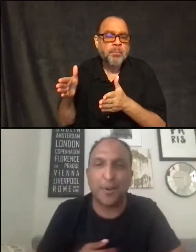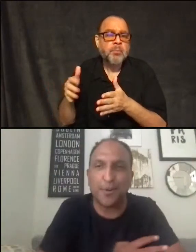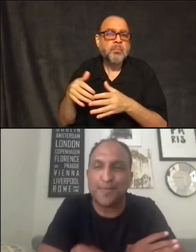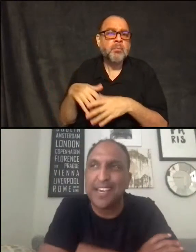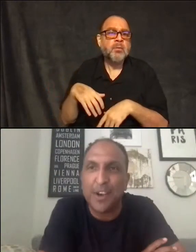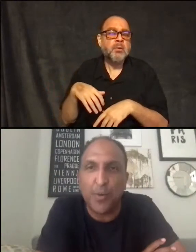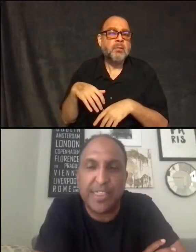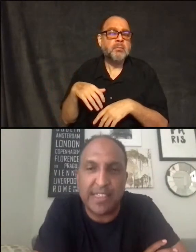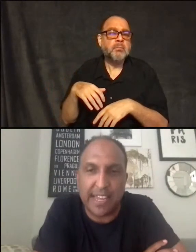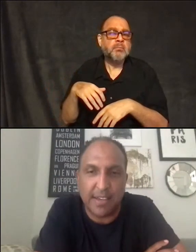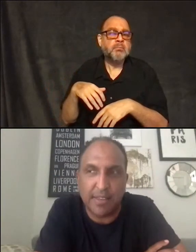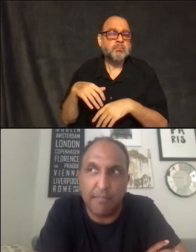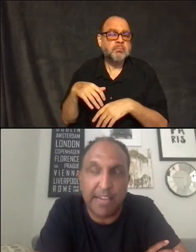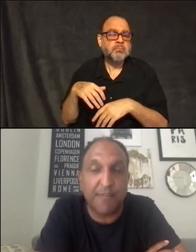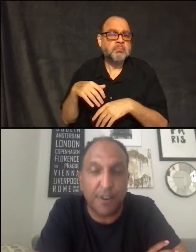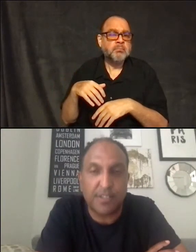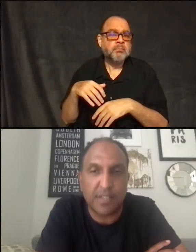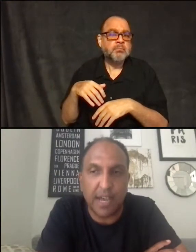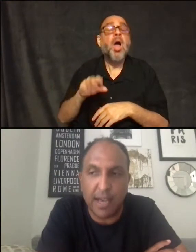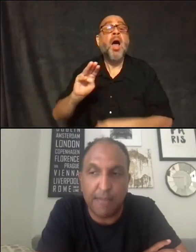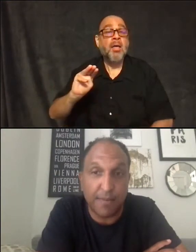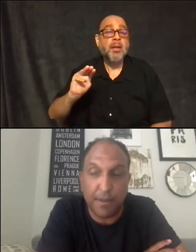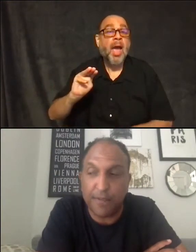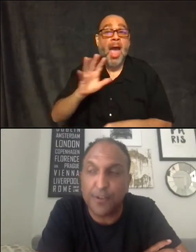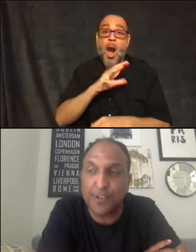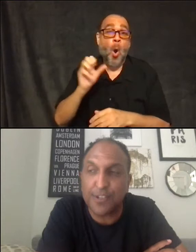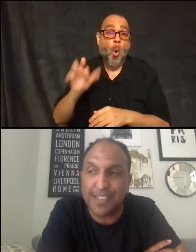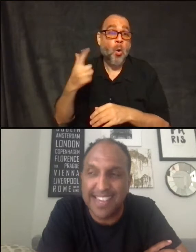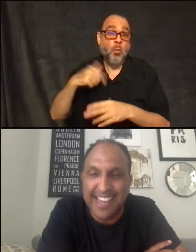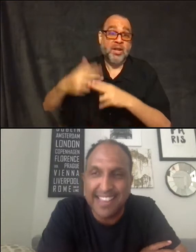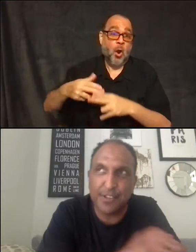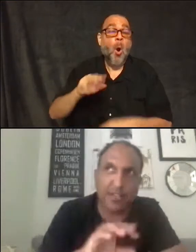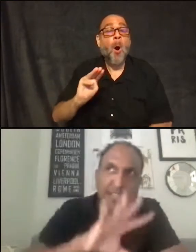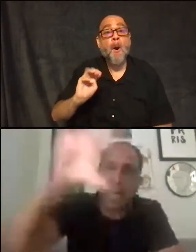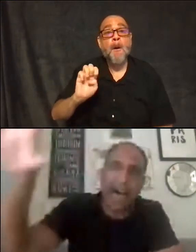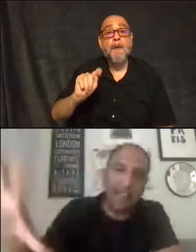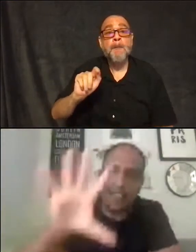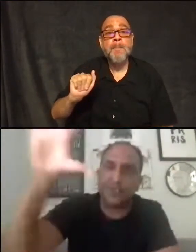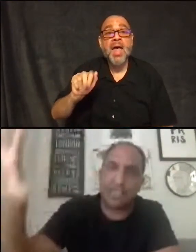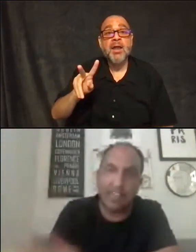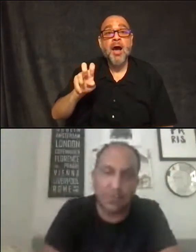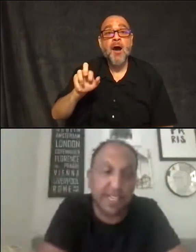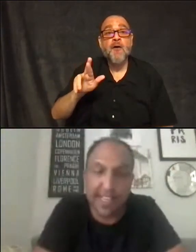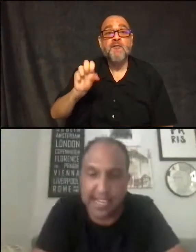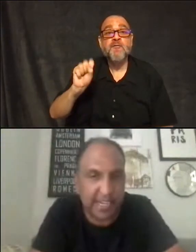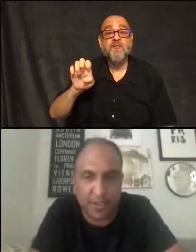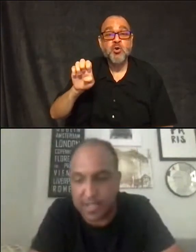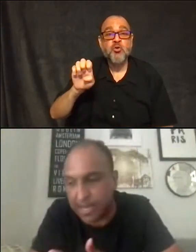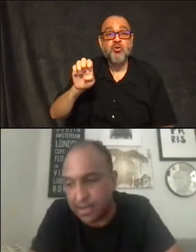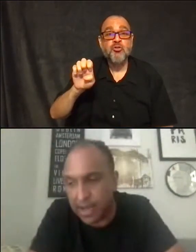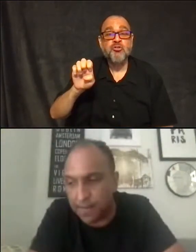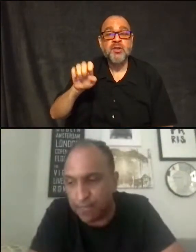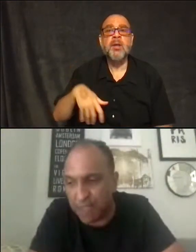audio rooms. We think that the metaverse and metaversally, there's a lot of things. We see a lot of